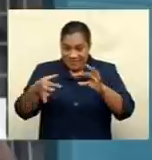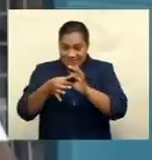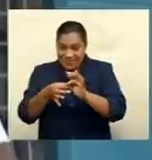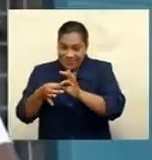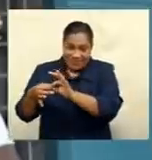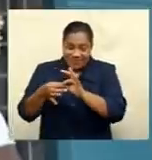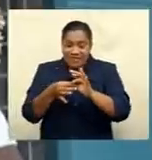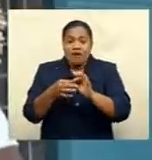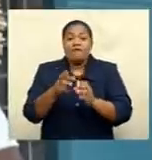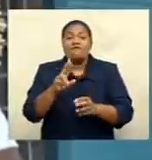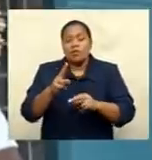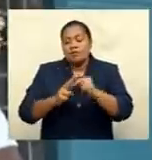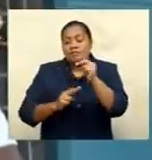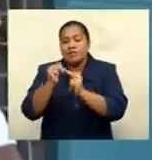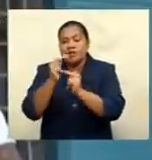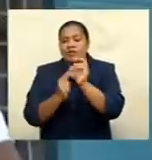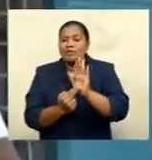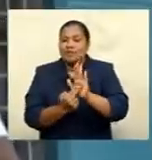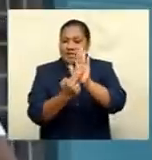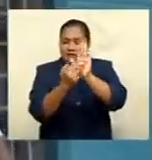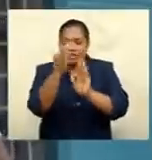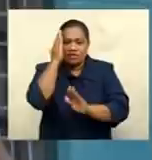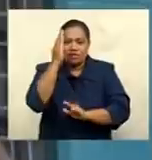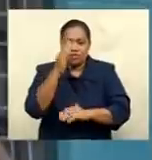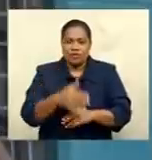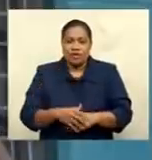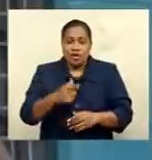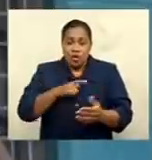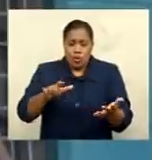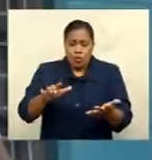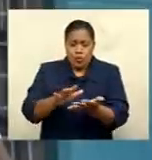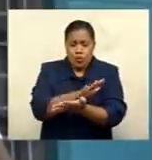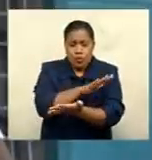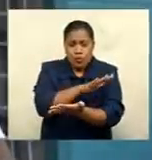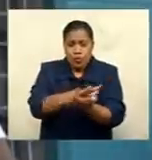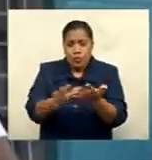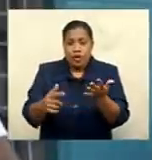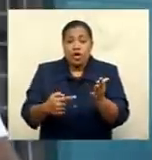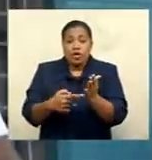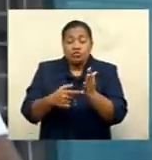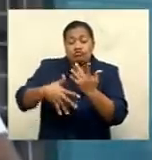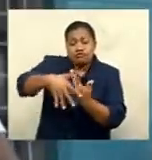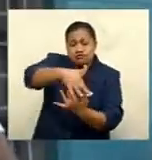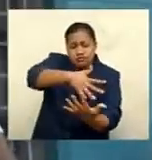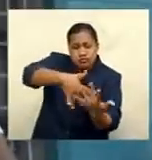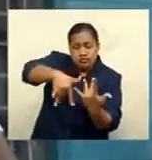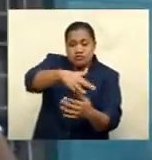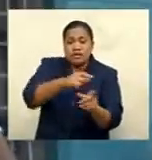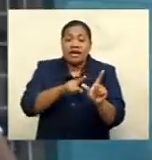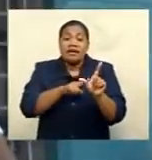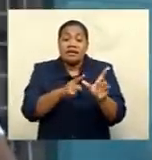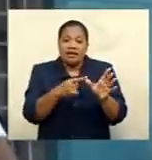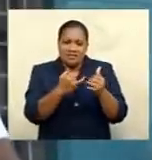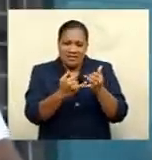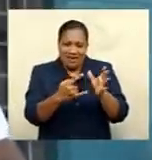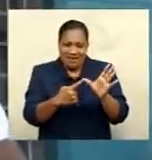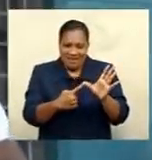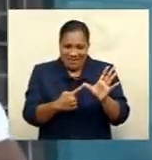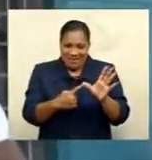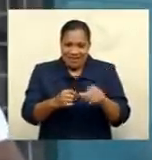schools after Tropical Cyclone Yasa has shown greater impacts in our quick